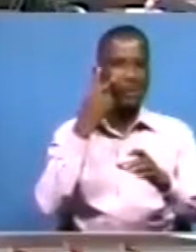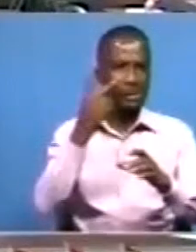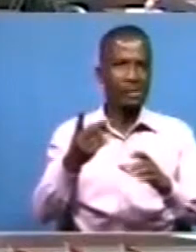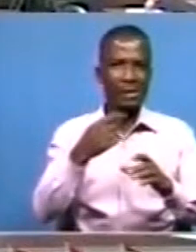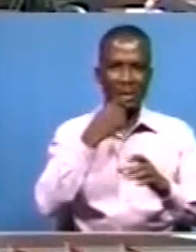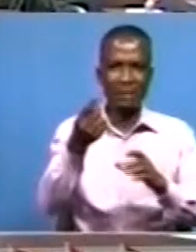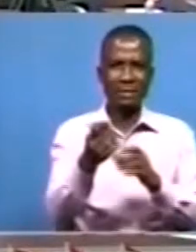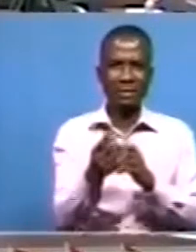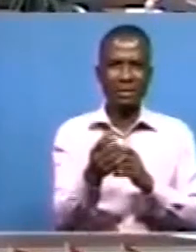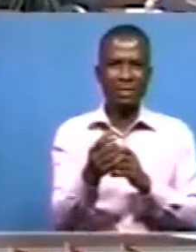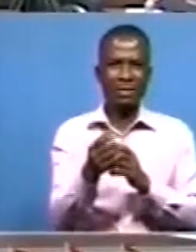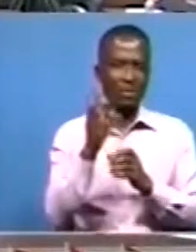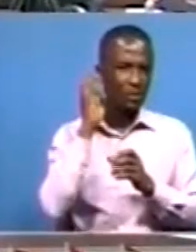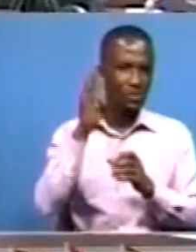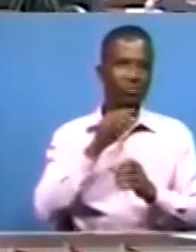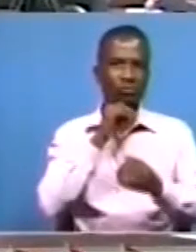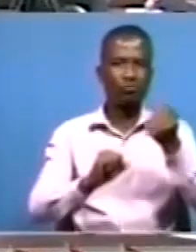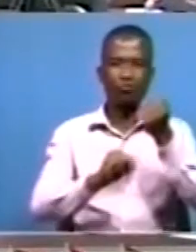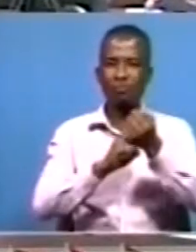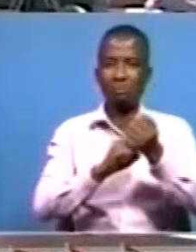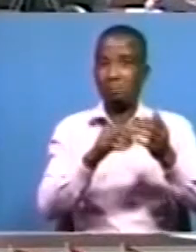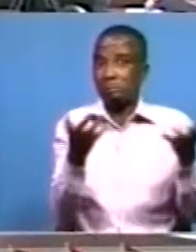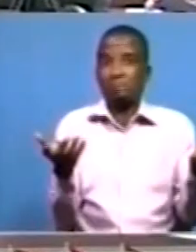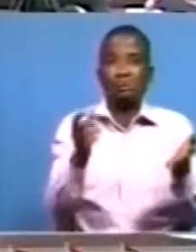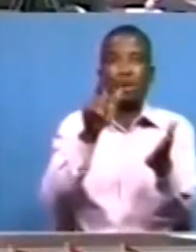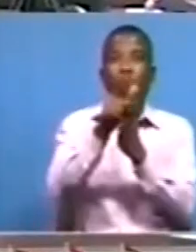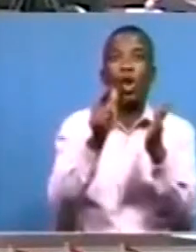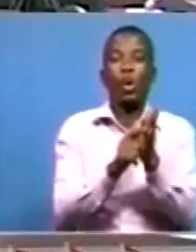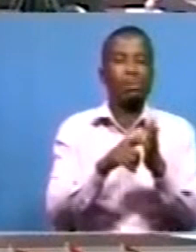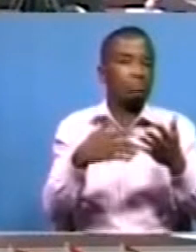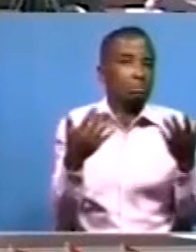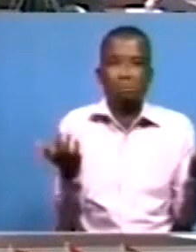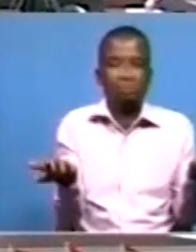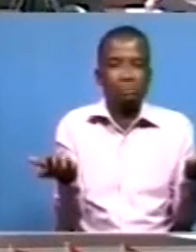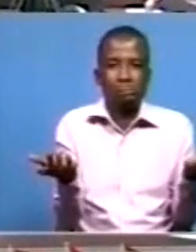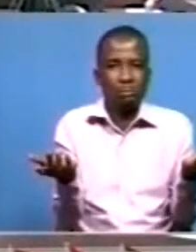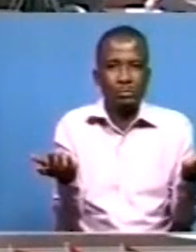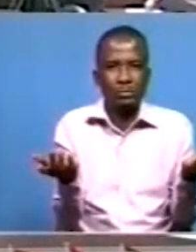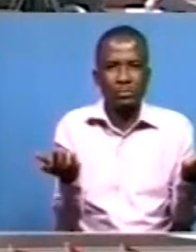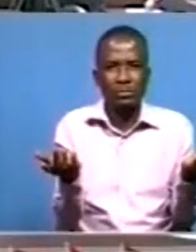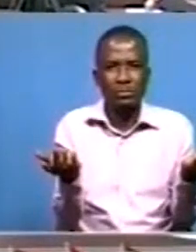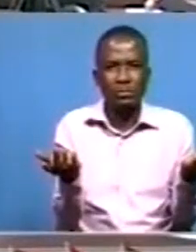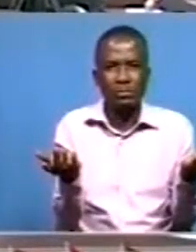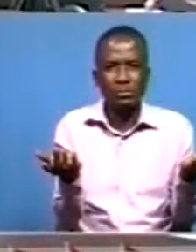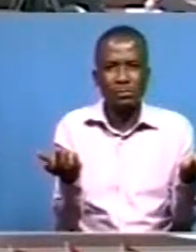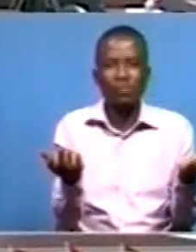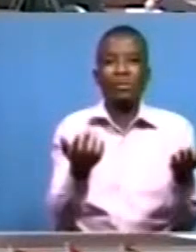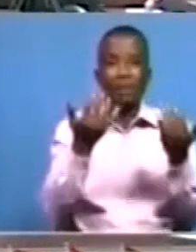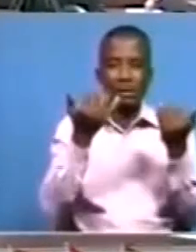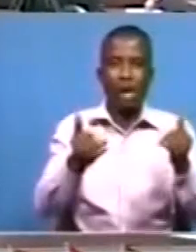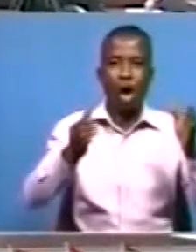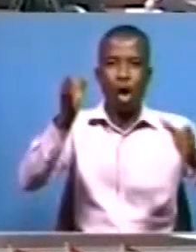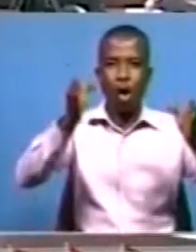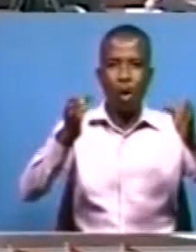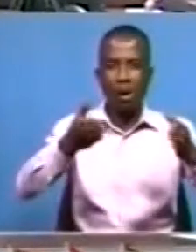clarified that the application was not supported by any law or settled practice. As a policy court and